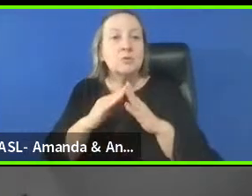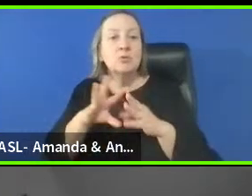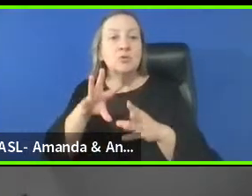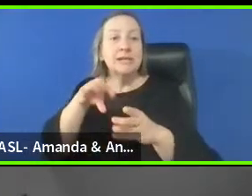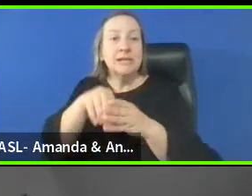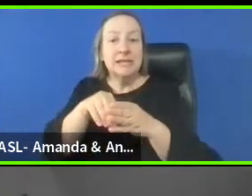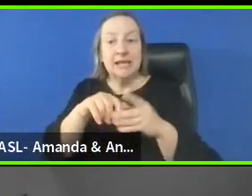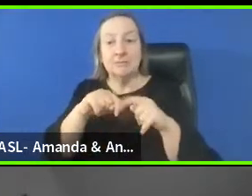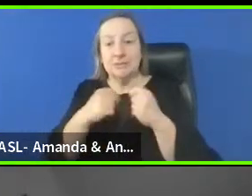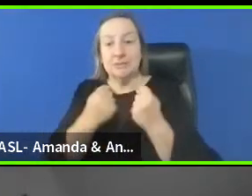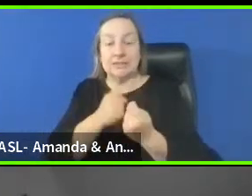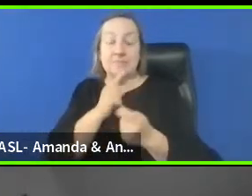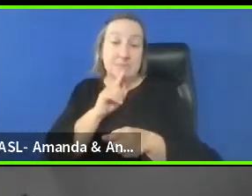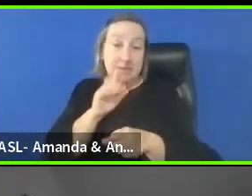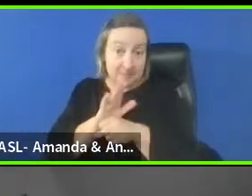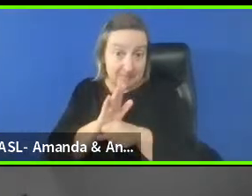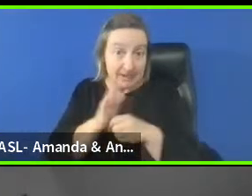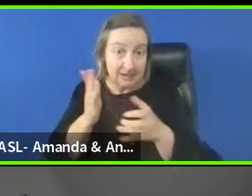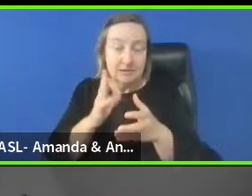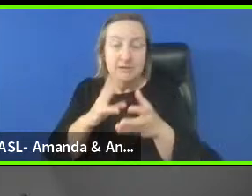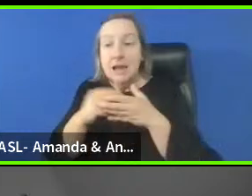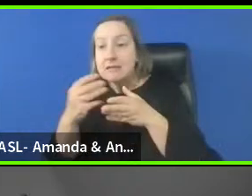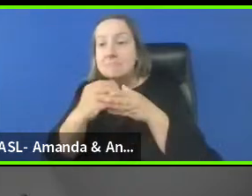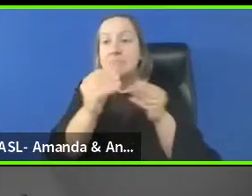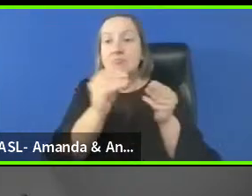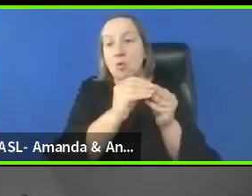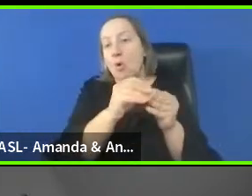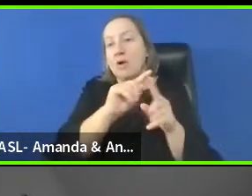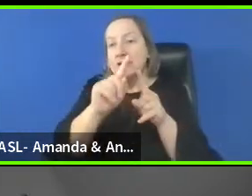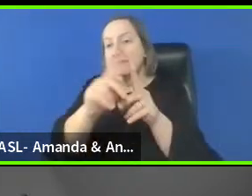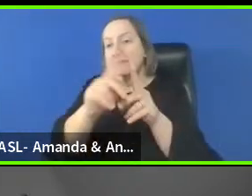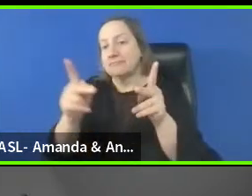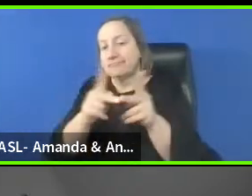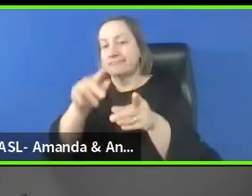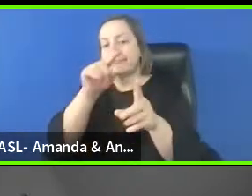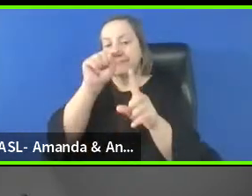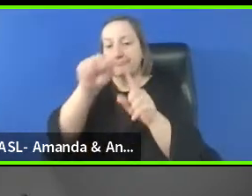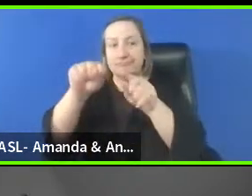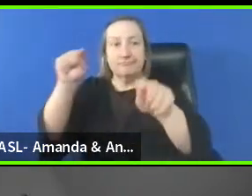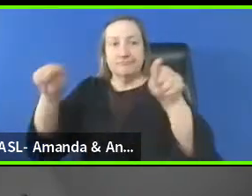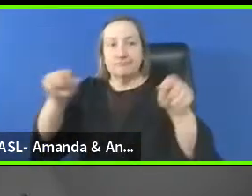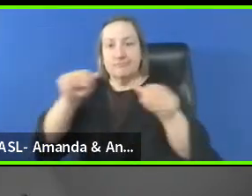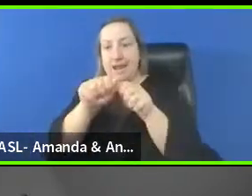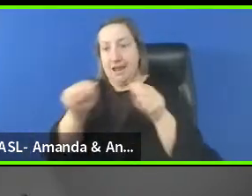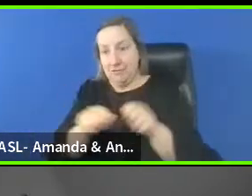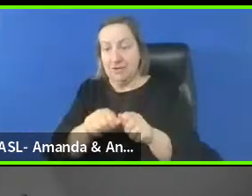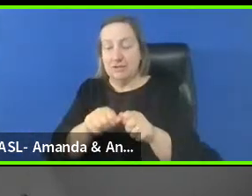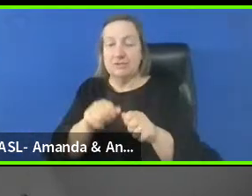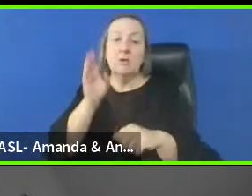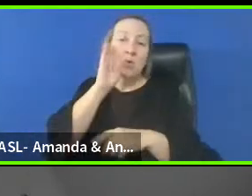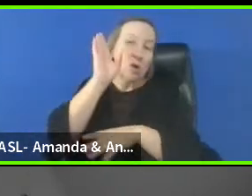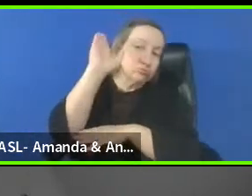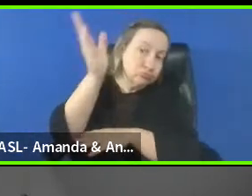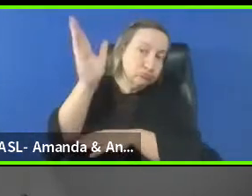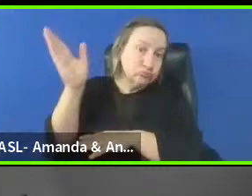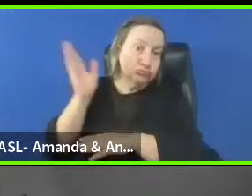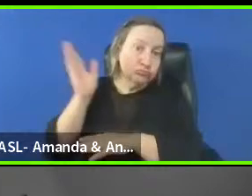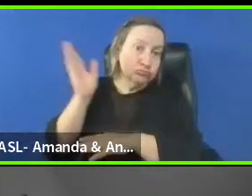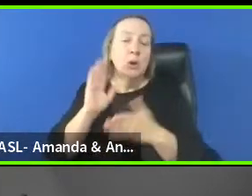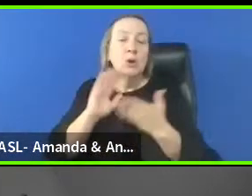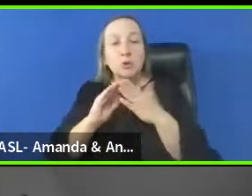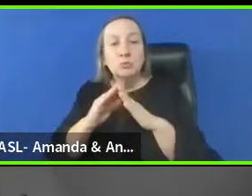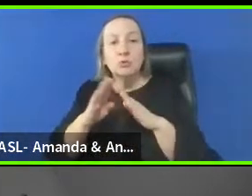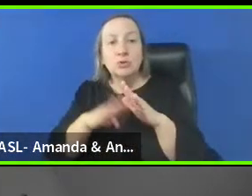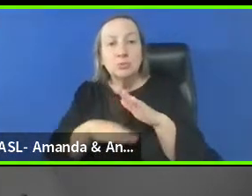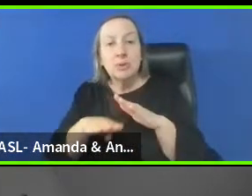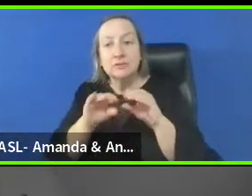team is definitely committed to being out there in more areas, also giving presentations to community-based